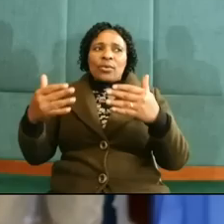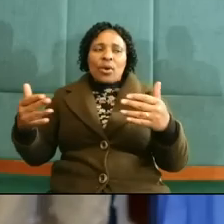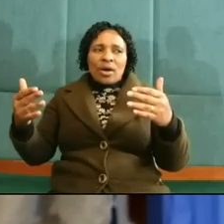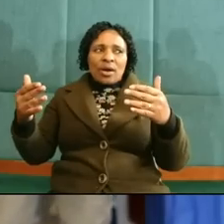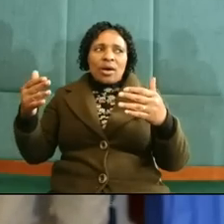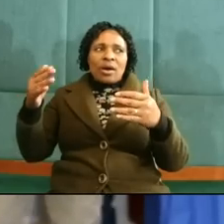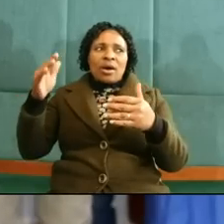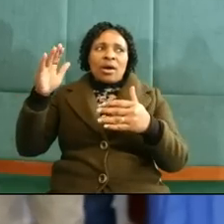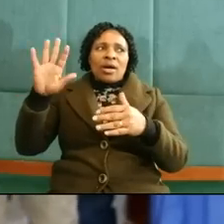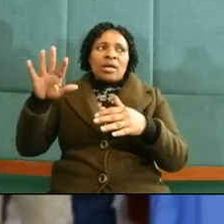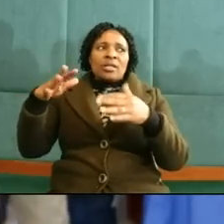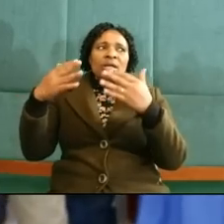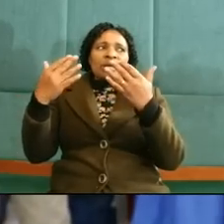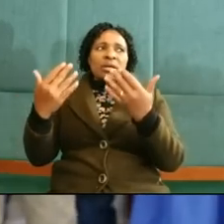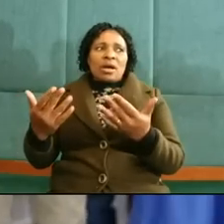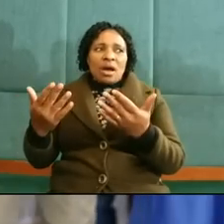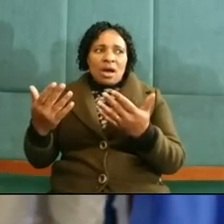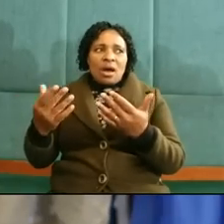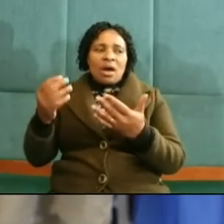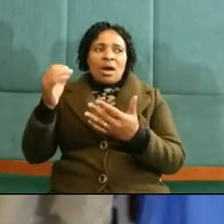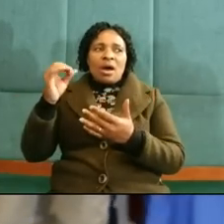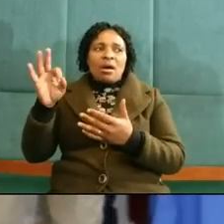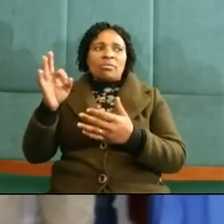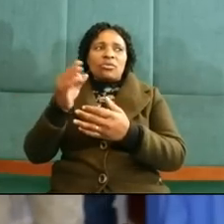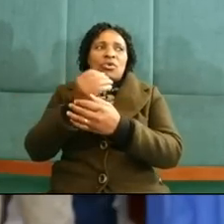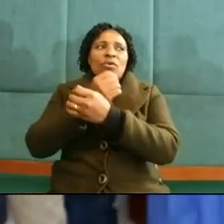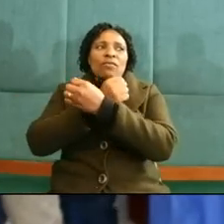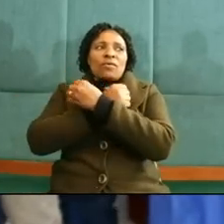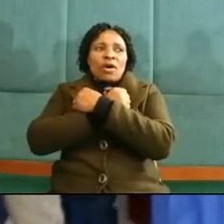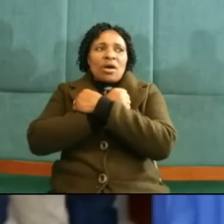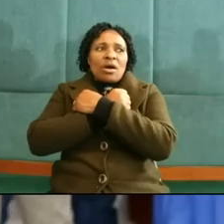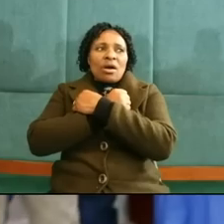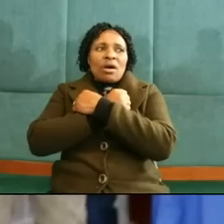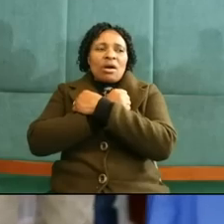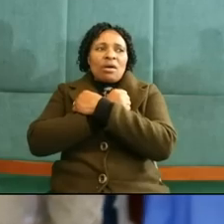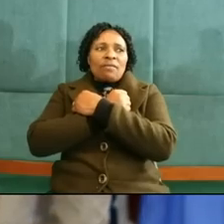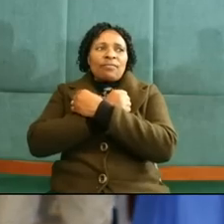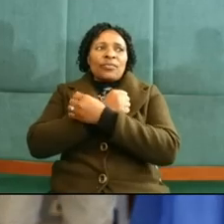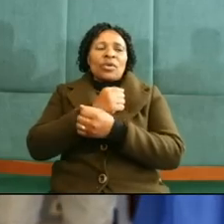Thine arms, O Lord.